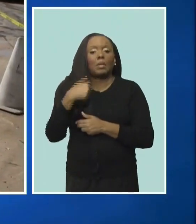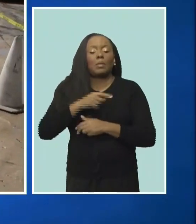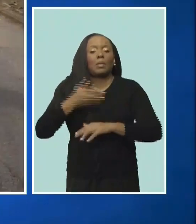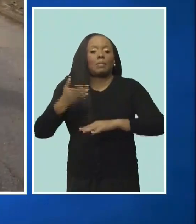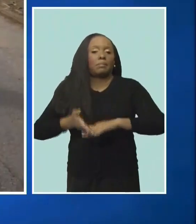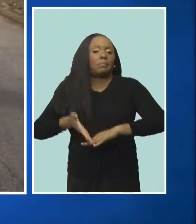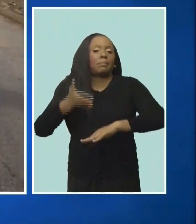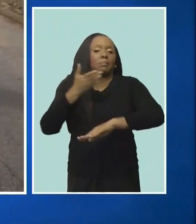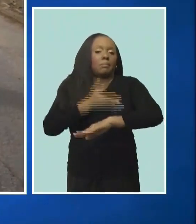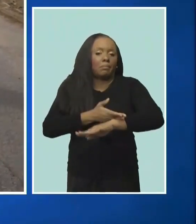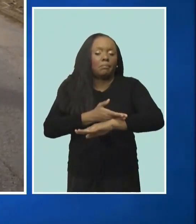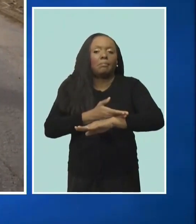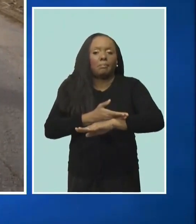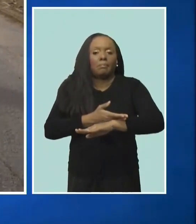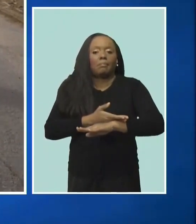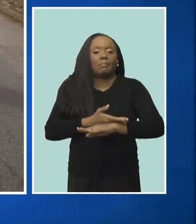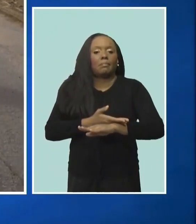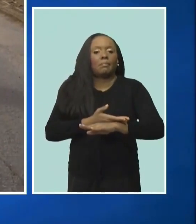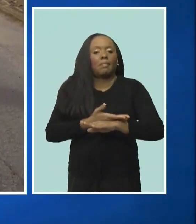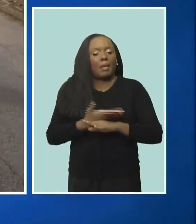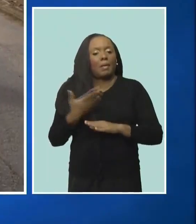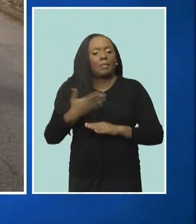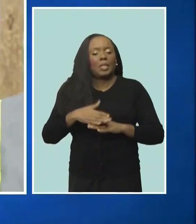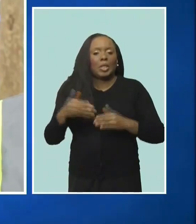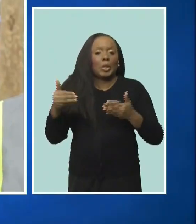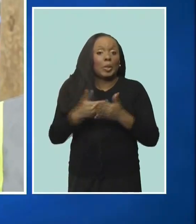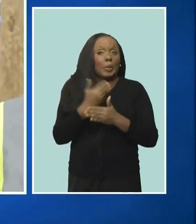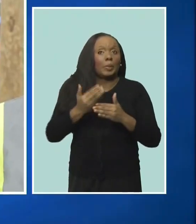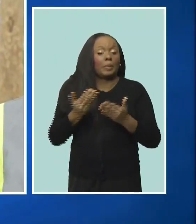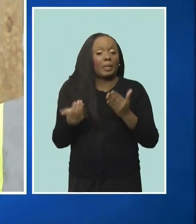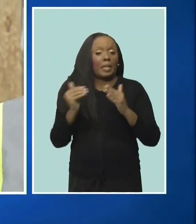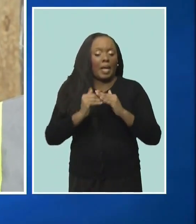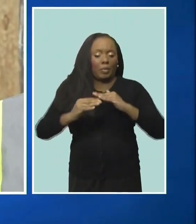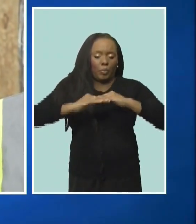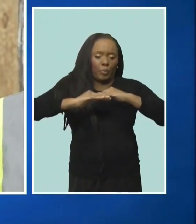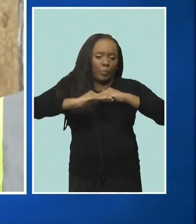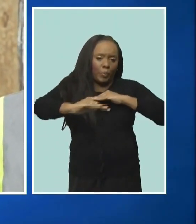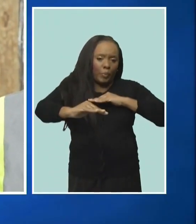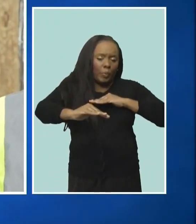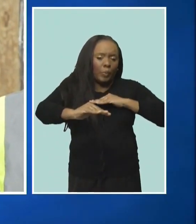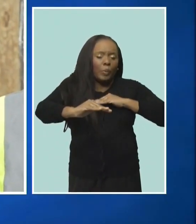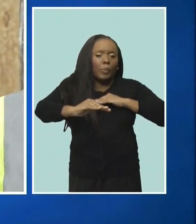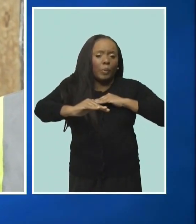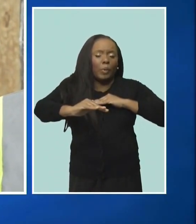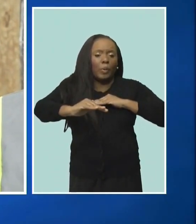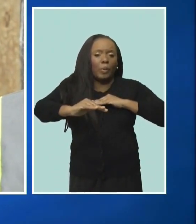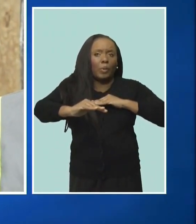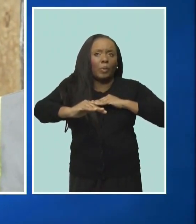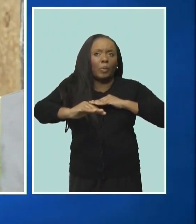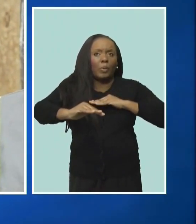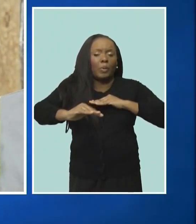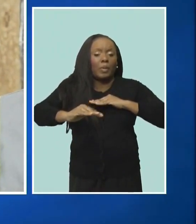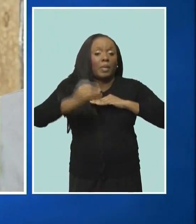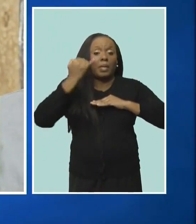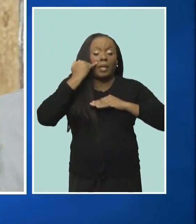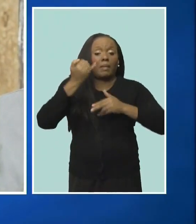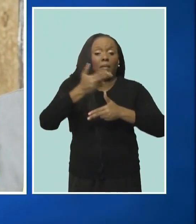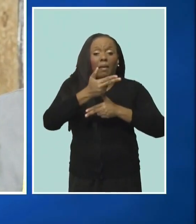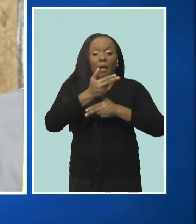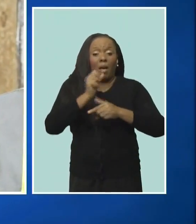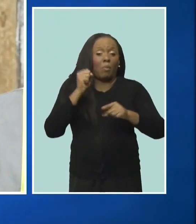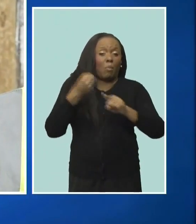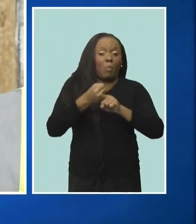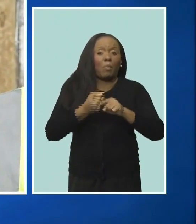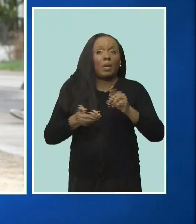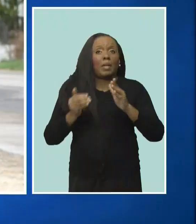those areas to their original condition with a view to being able to minimize the impact from other systems in the future as